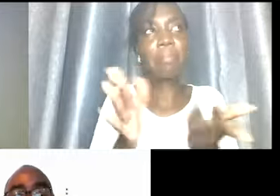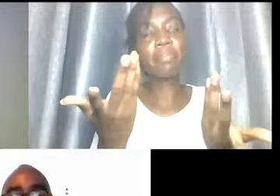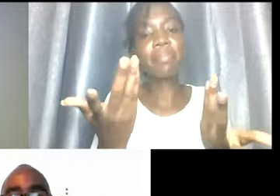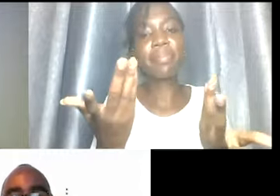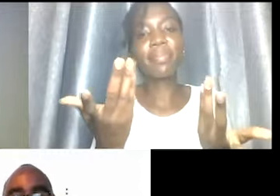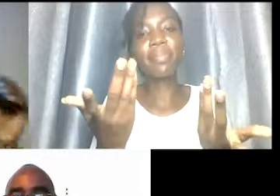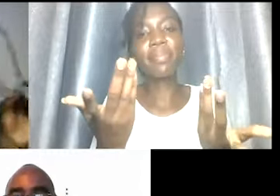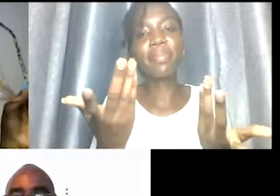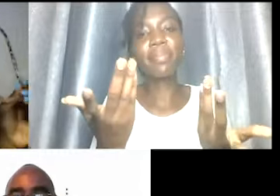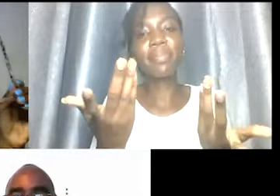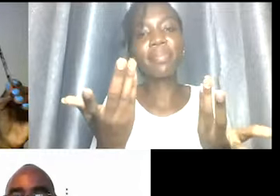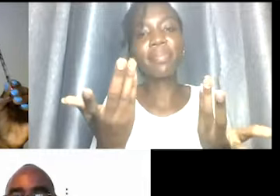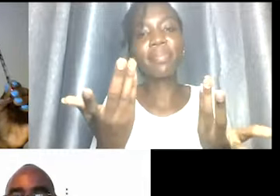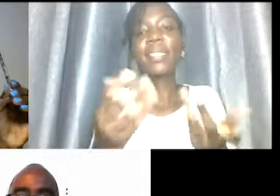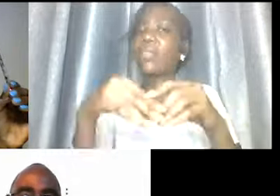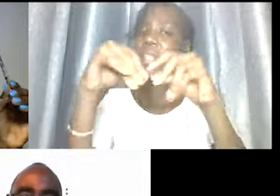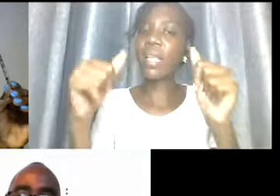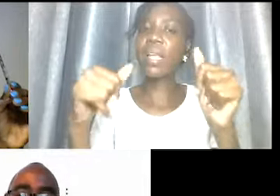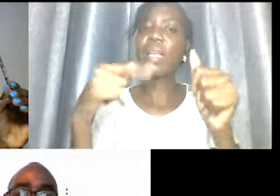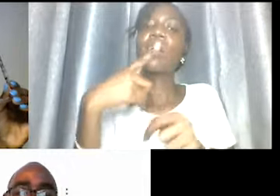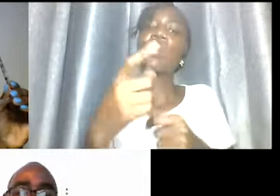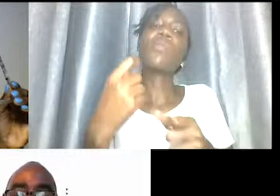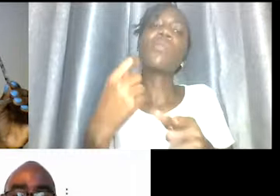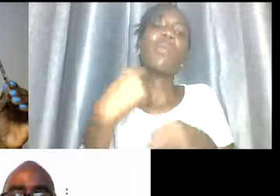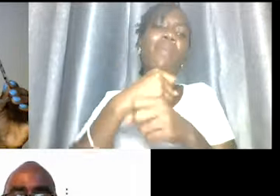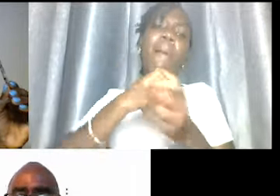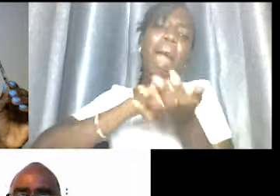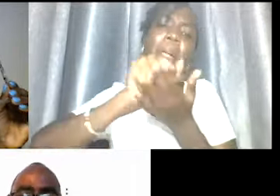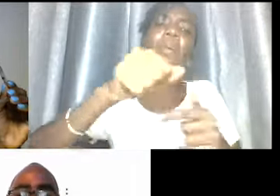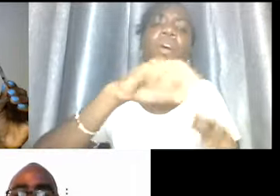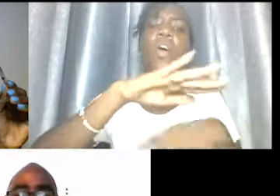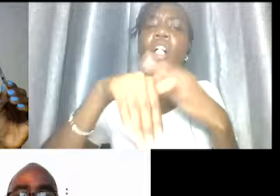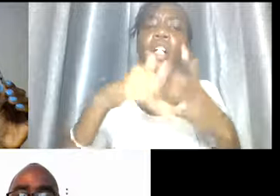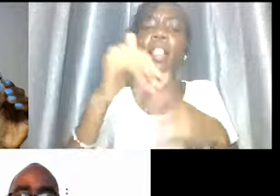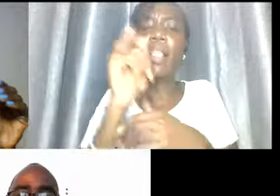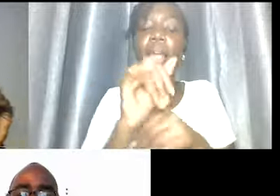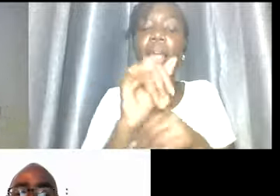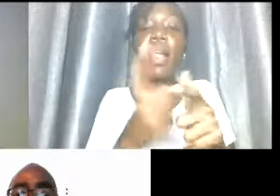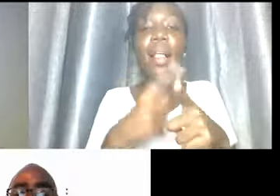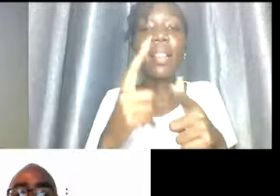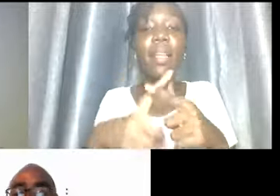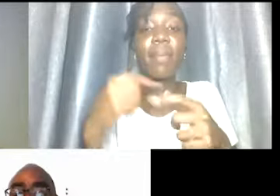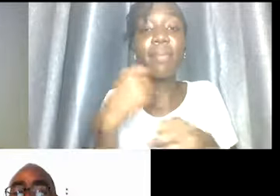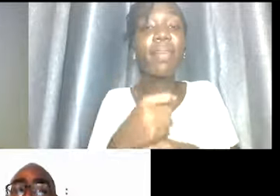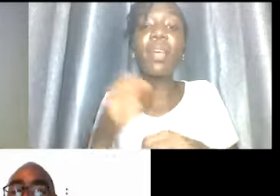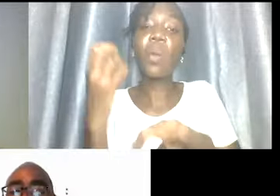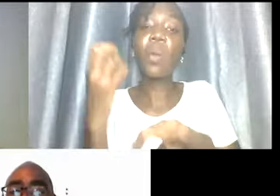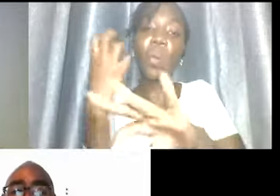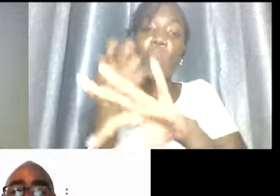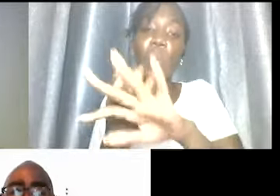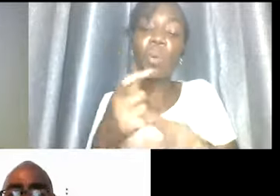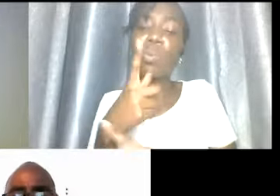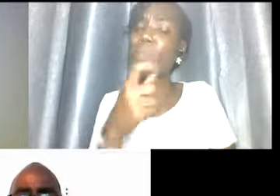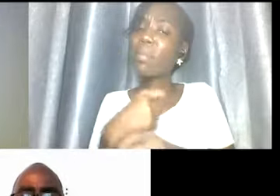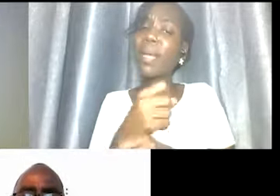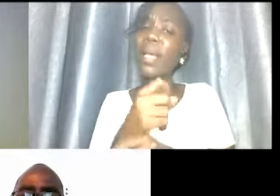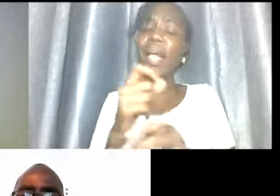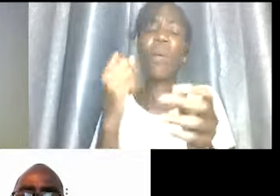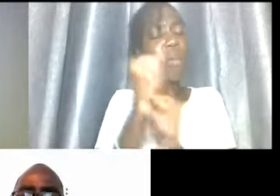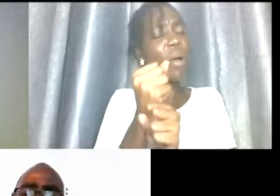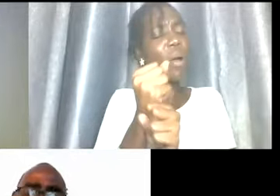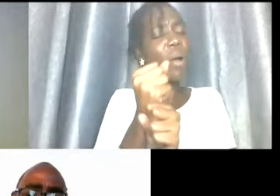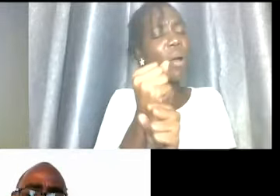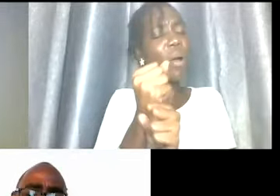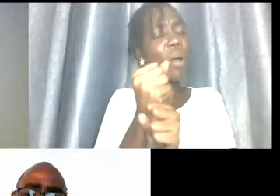quarry down, you steamroll that. And with the quarry being down, it'll be hard, rocky road to walk through for a while. As